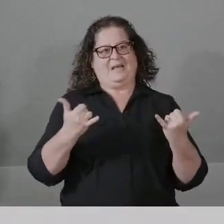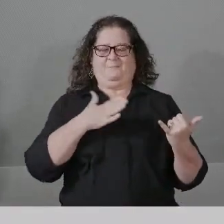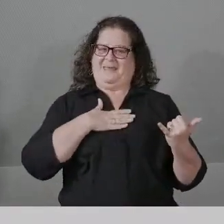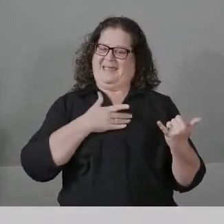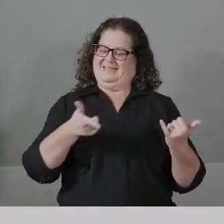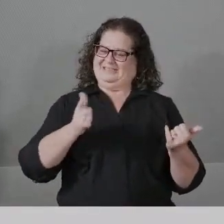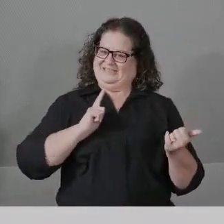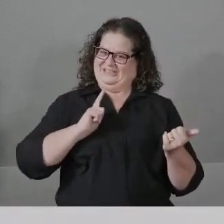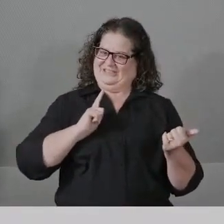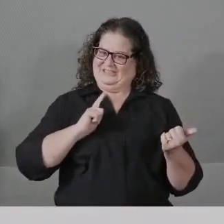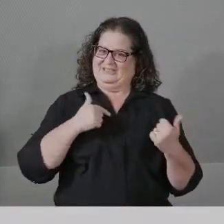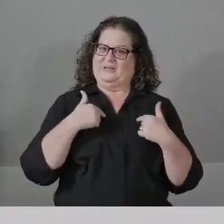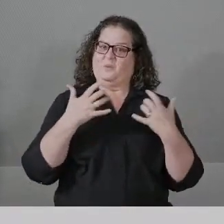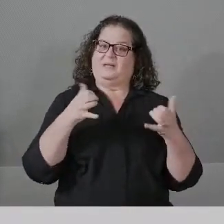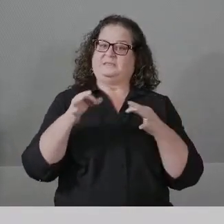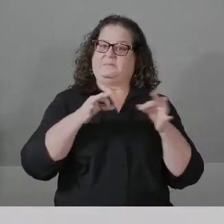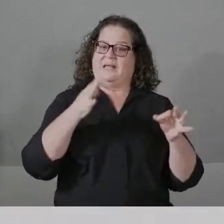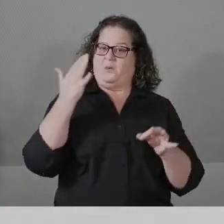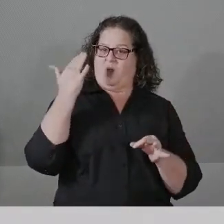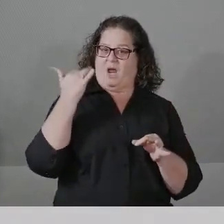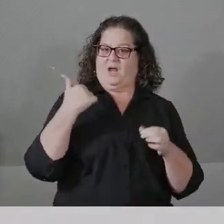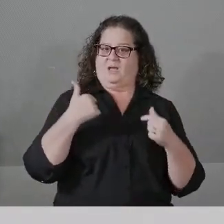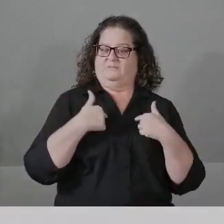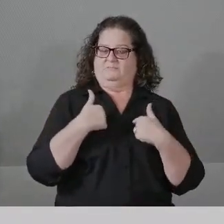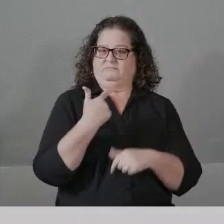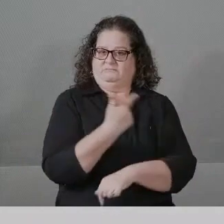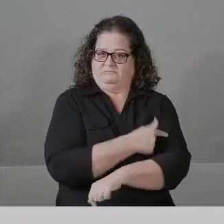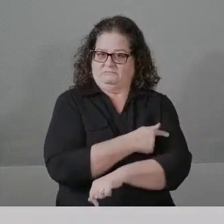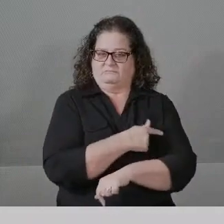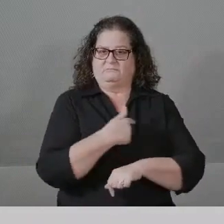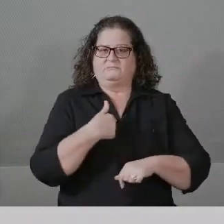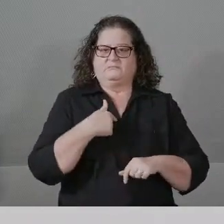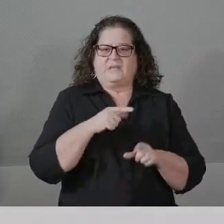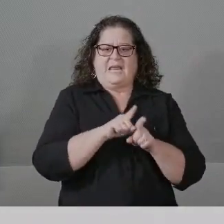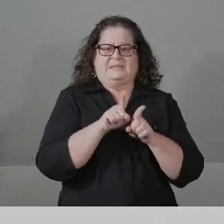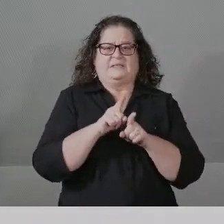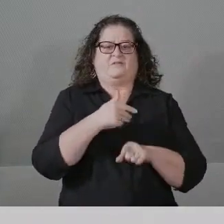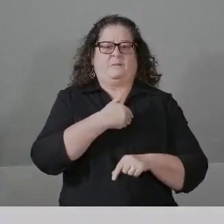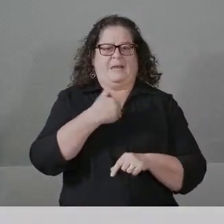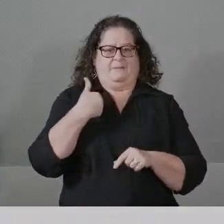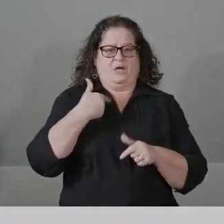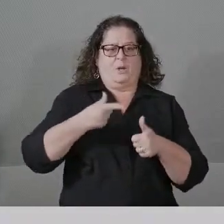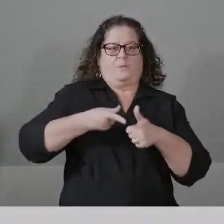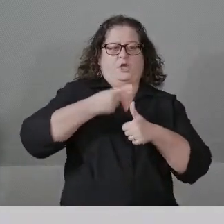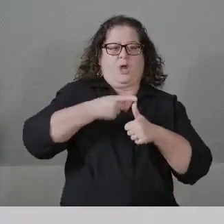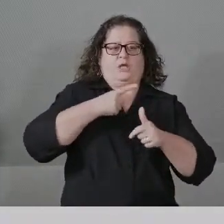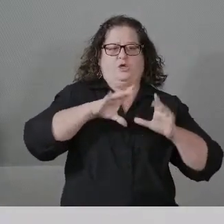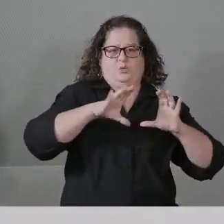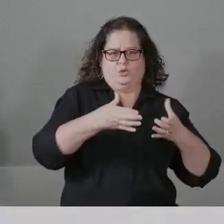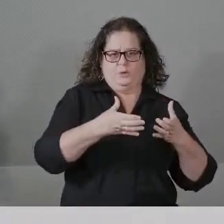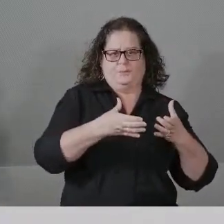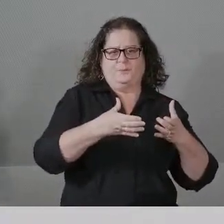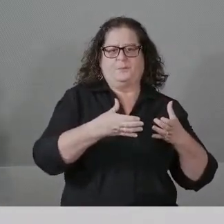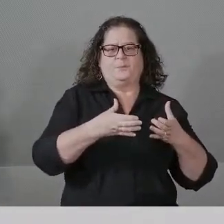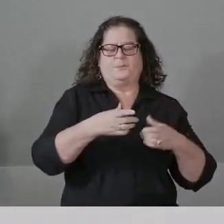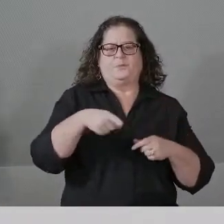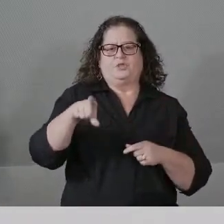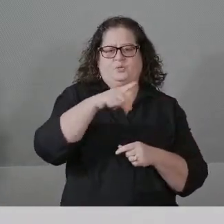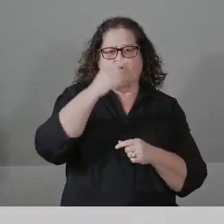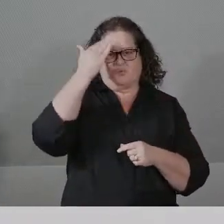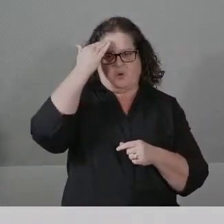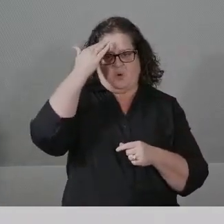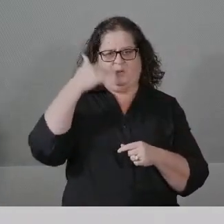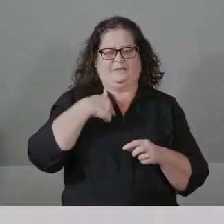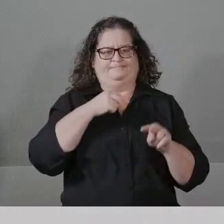explain why I'm getting the vaccine as a member of this priority group. A lot of you know that I've been overseeing the state's COVID-19